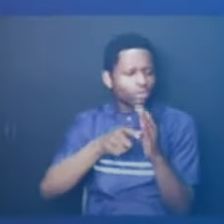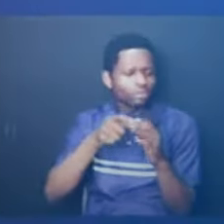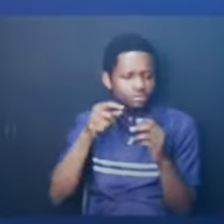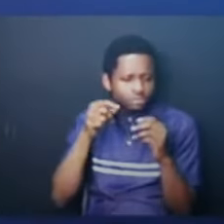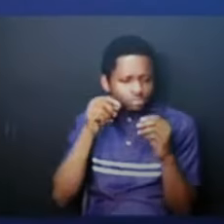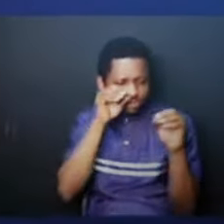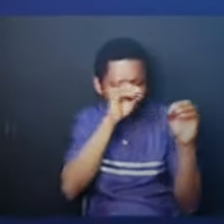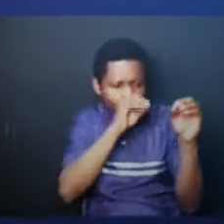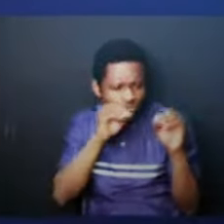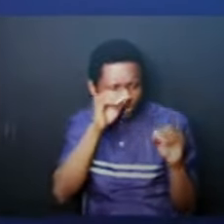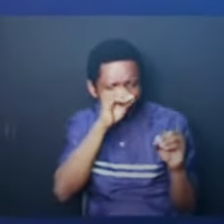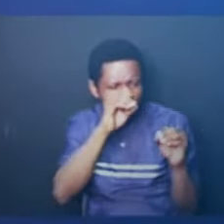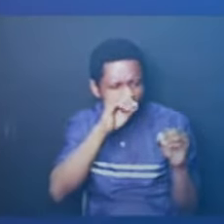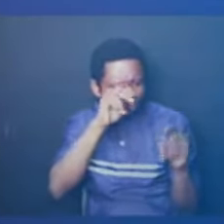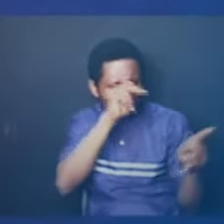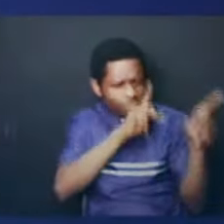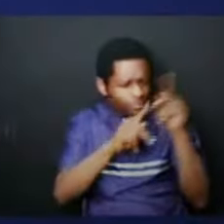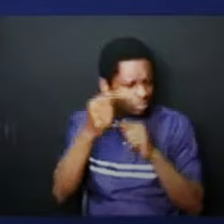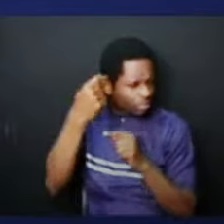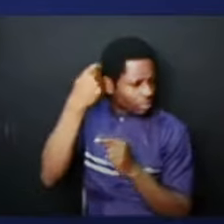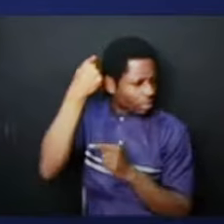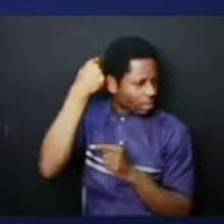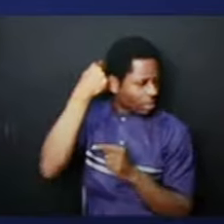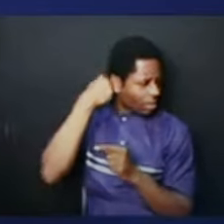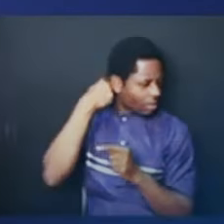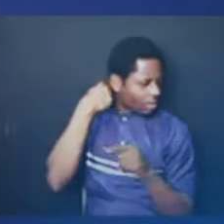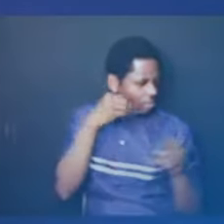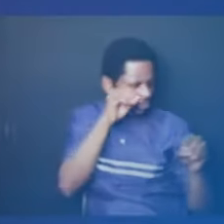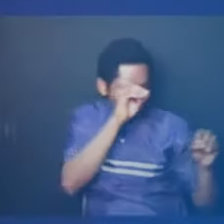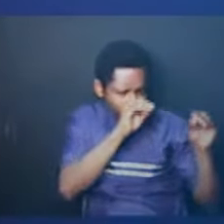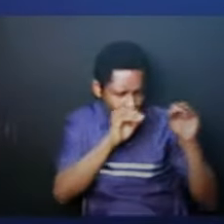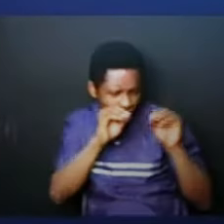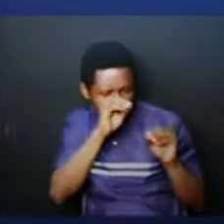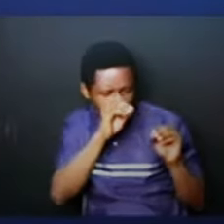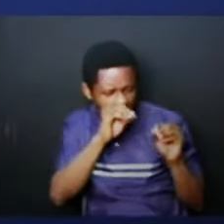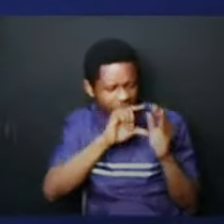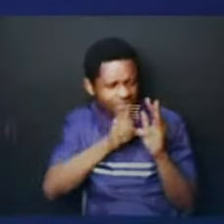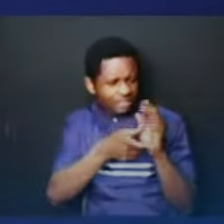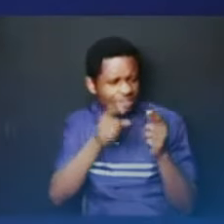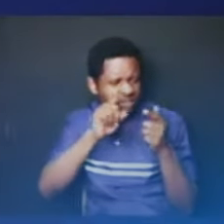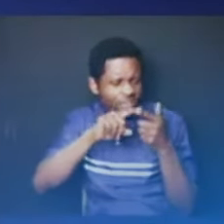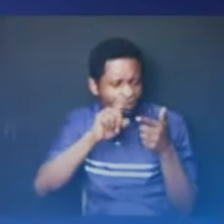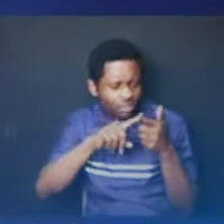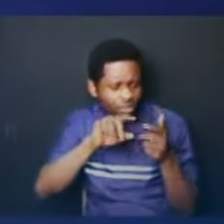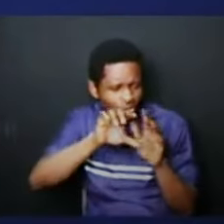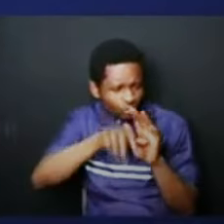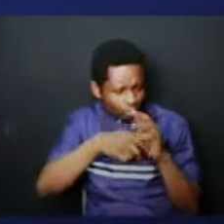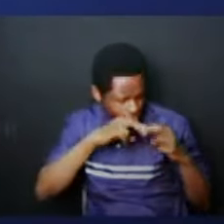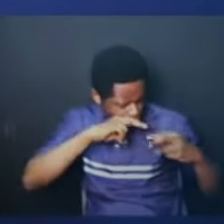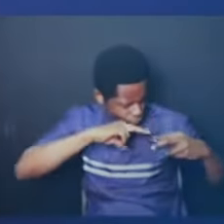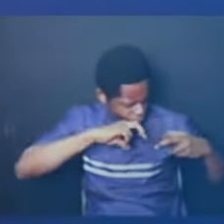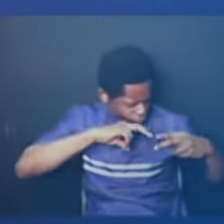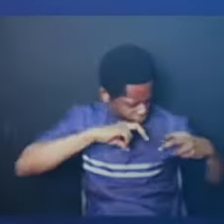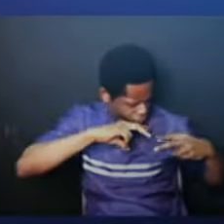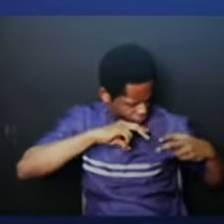motives. And he tests hearts. See, God